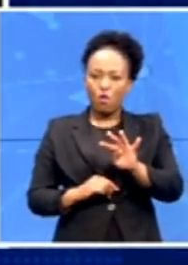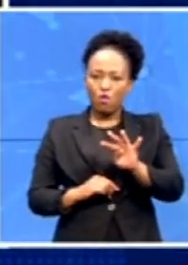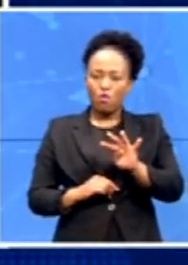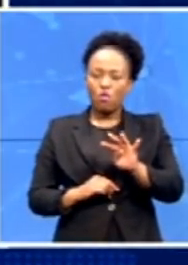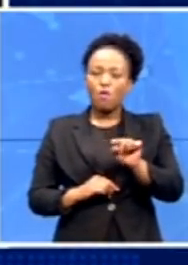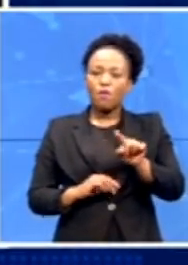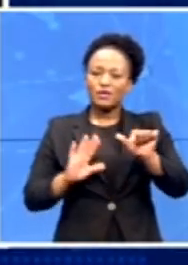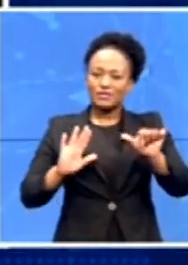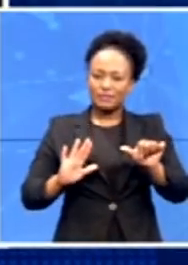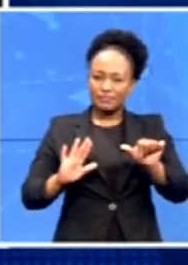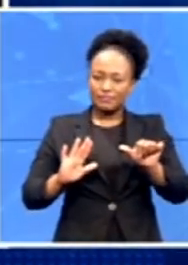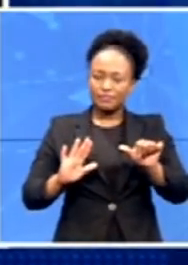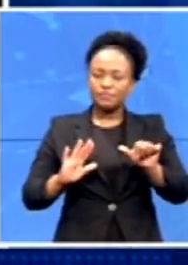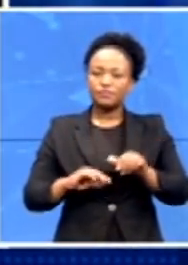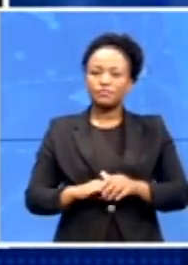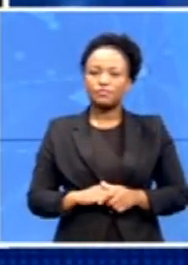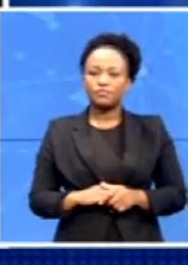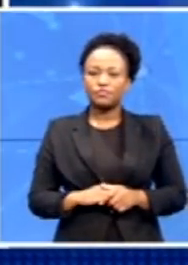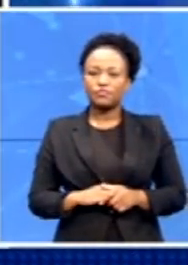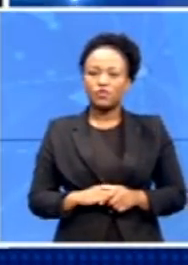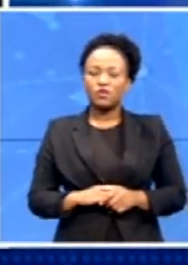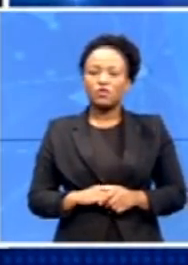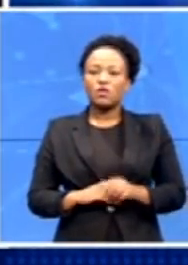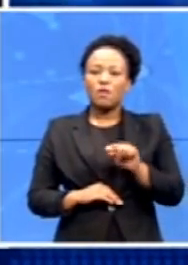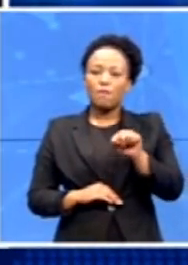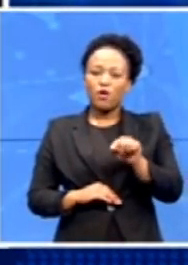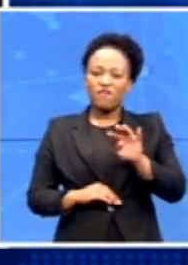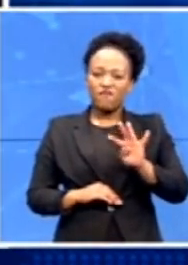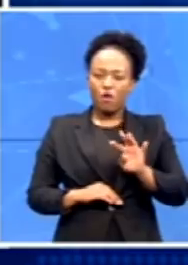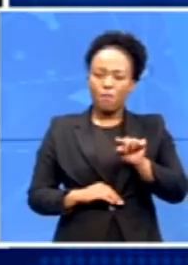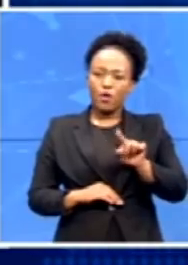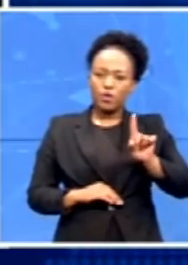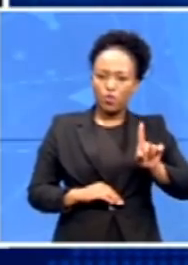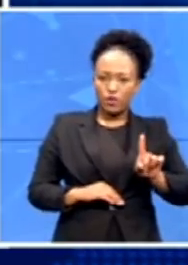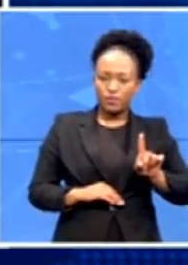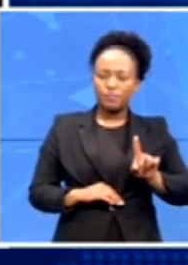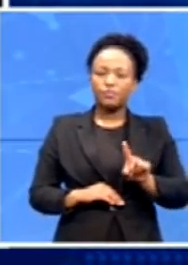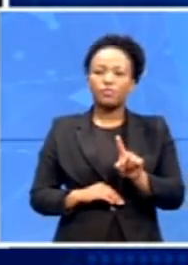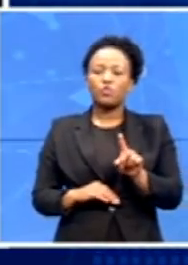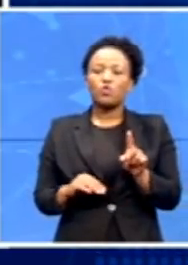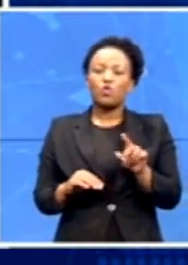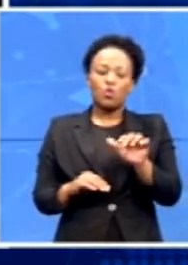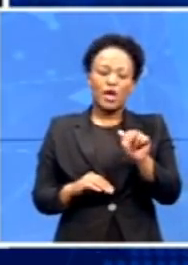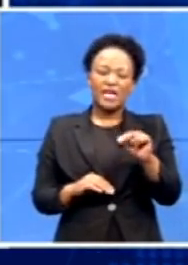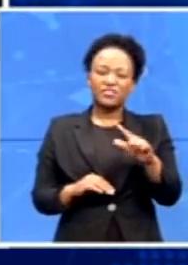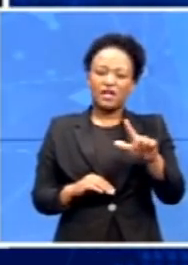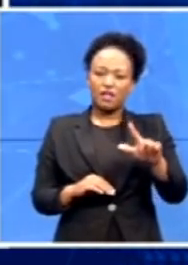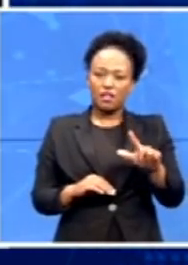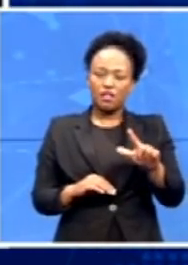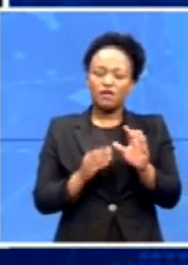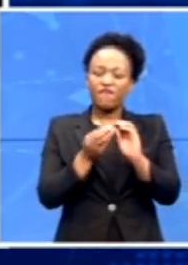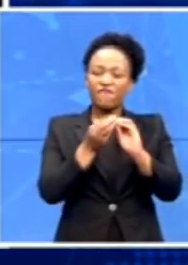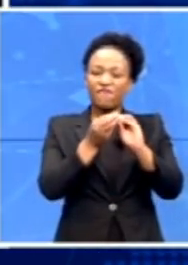paragraph 5.4.1, the reference to precious angels in line 5 of this paragraph is corrected and amended to read